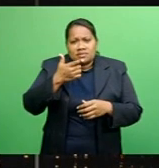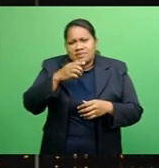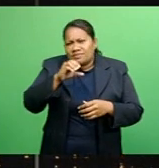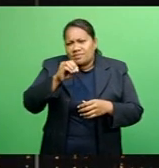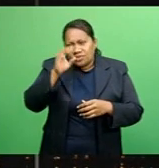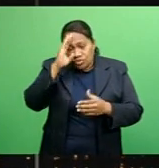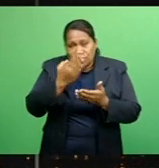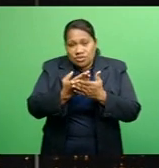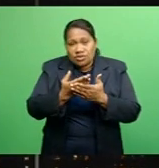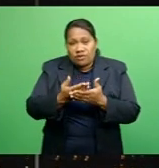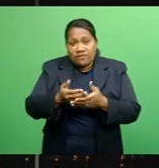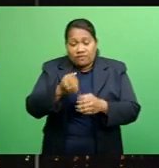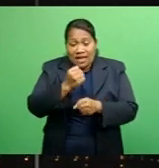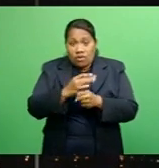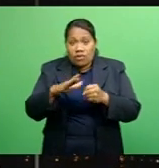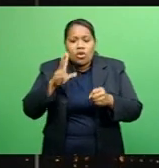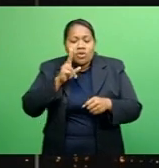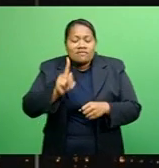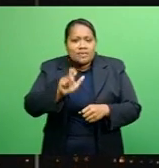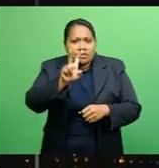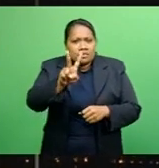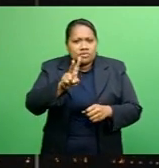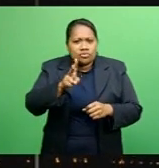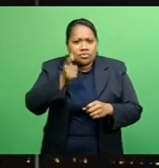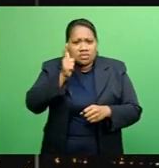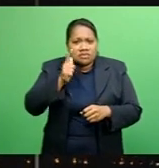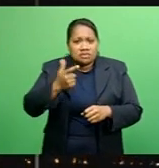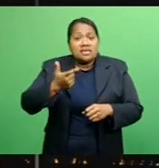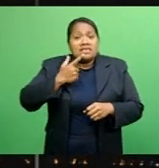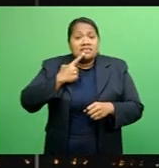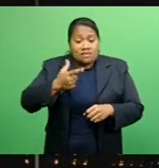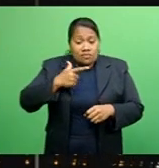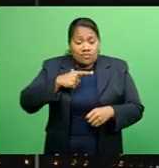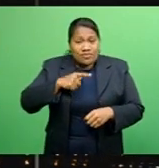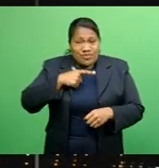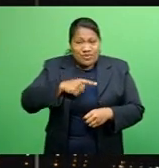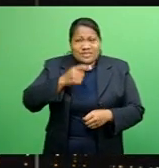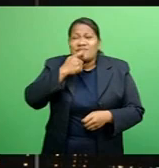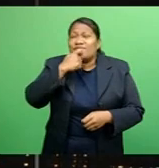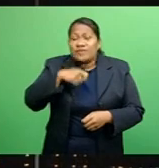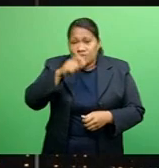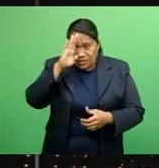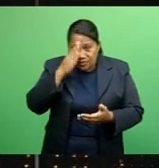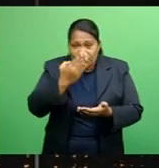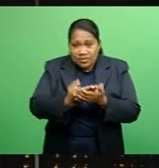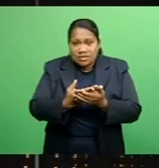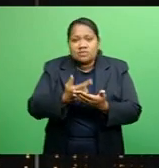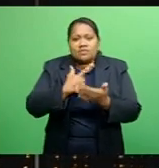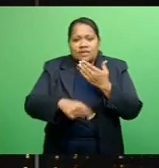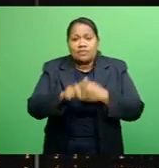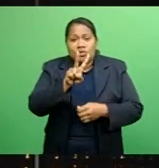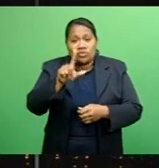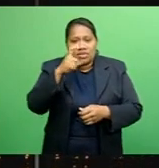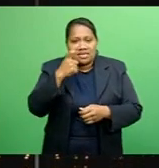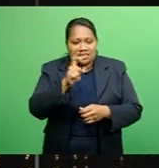after by 2 teachers. She says due to the less number of students, they hold composite